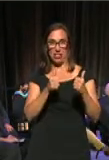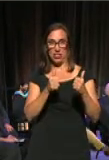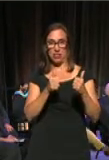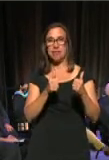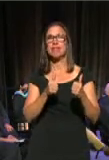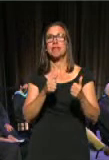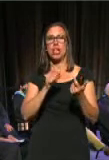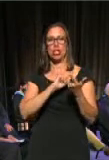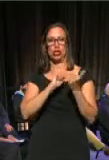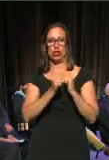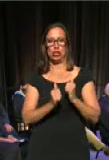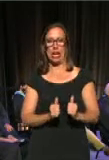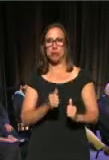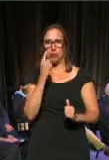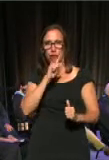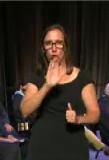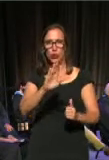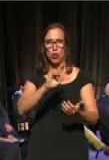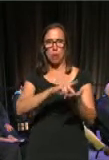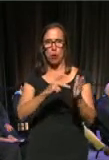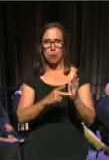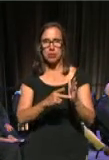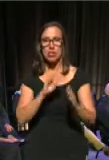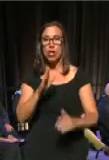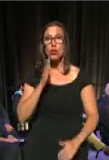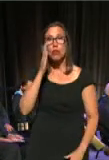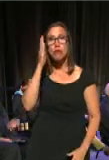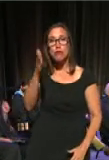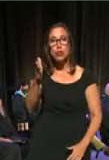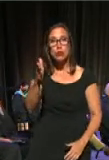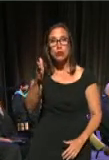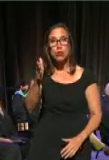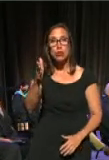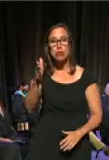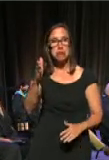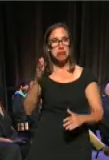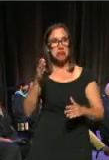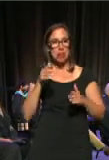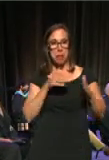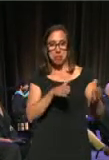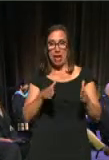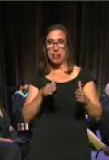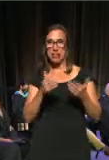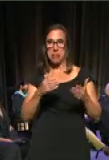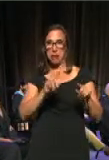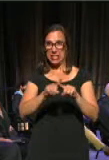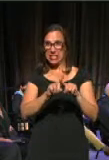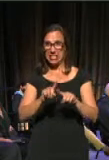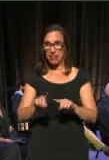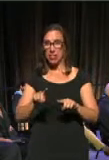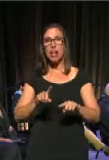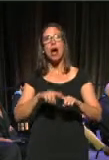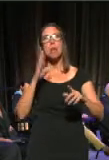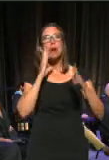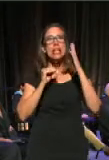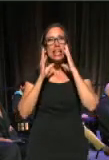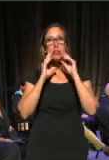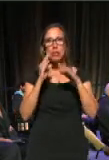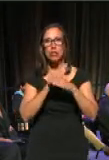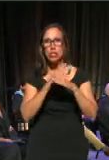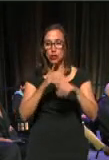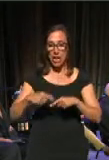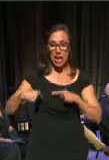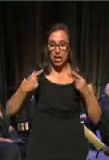shapes us for our purpose. Our future paths may diverge, but the experiences we've all shared